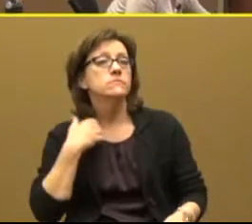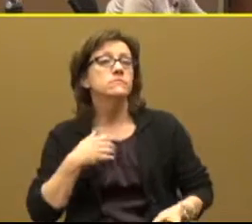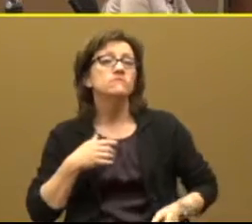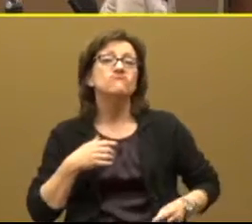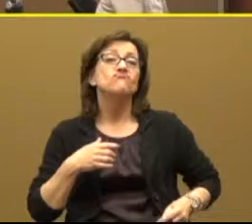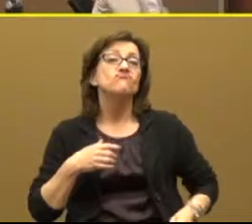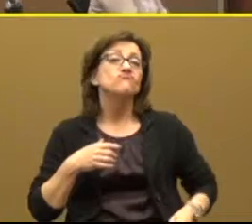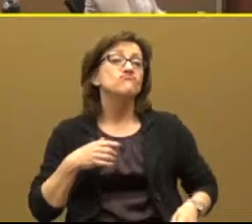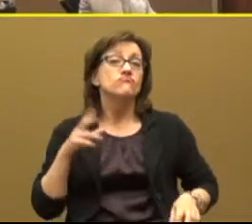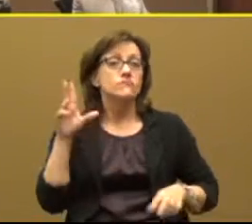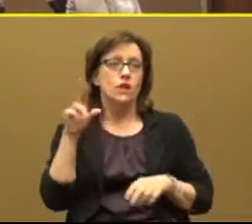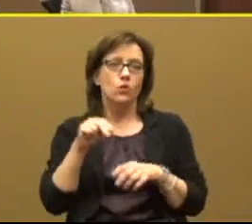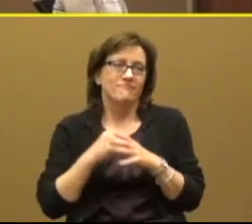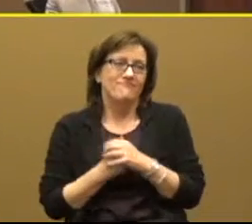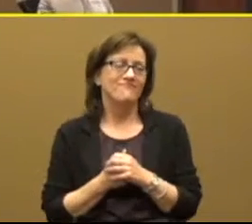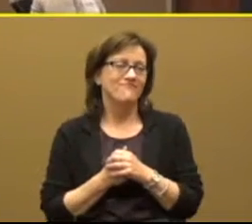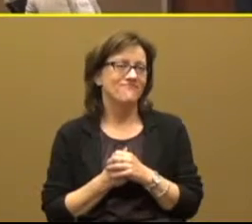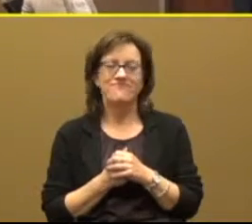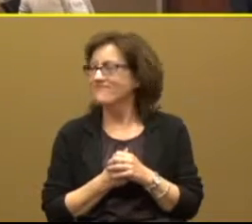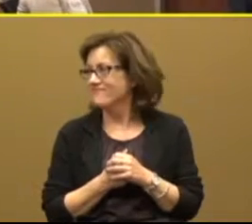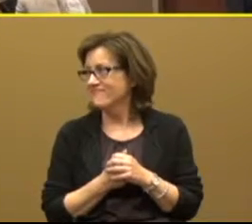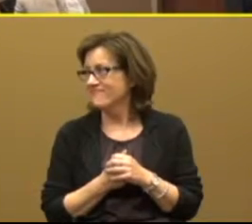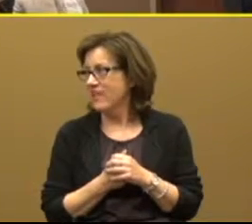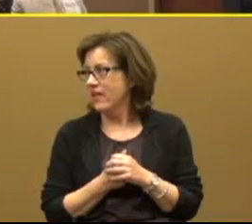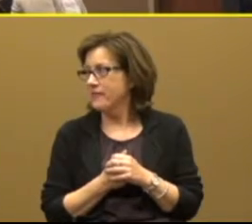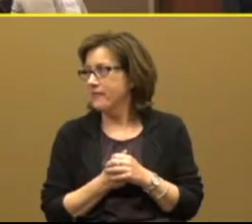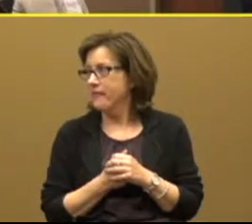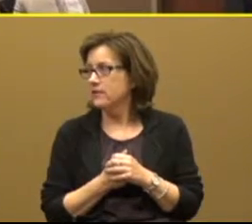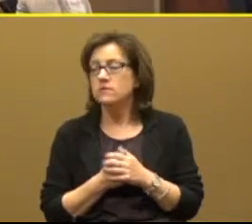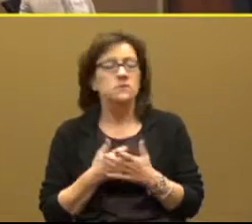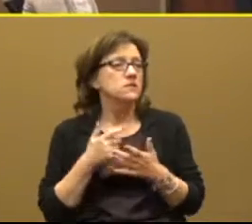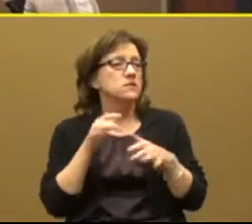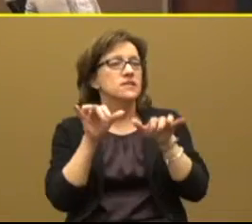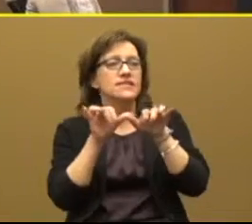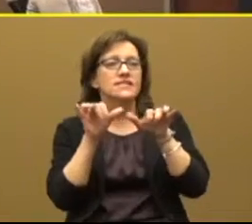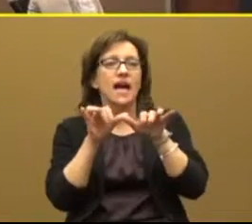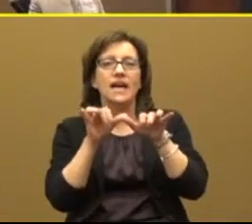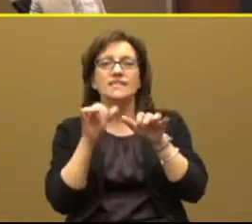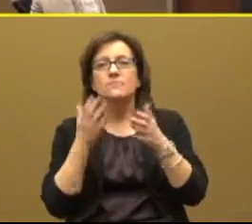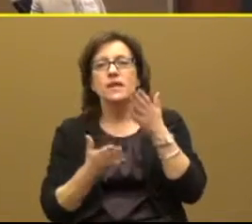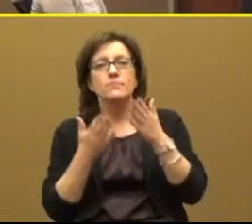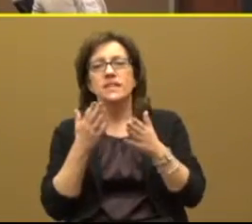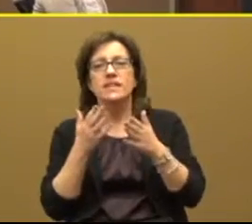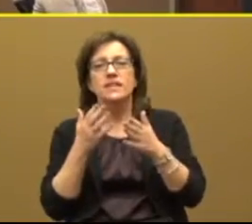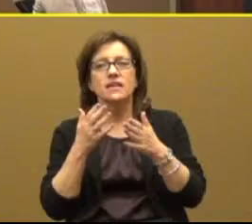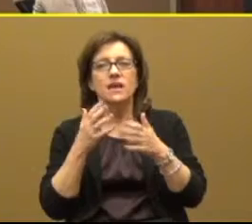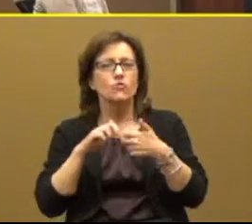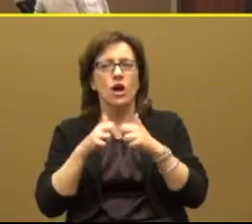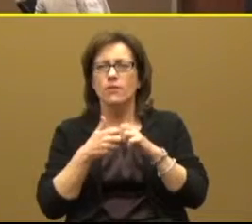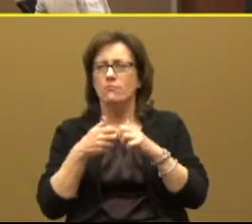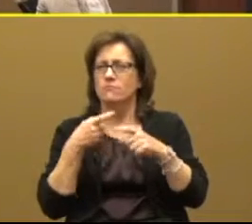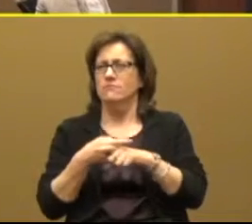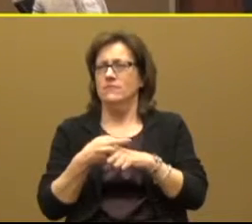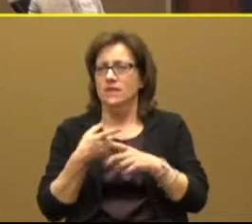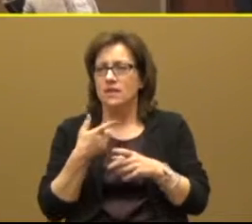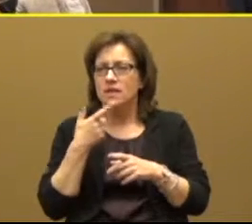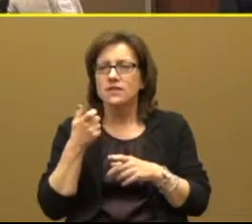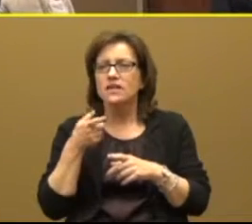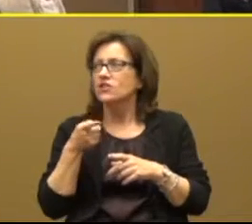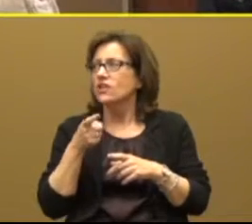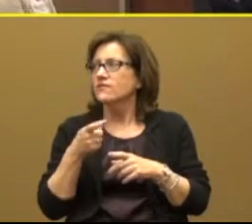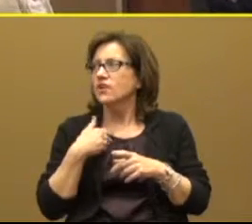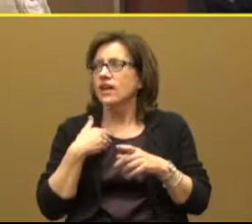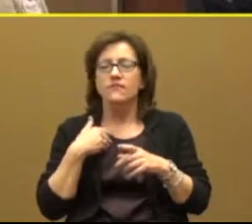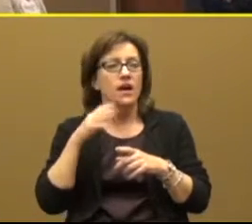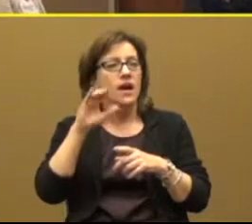Actually, no. Okay. Size would probably be Size the is going to be limitation. an issue with that, because then you're going to have an icon that's